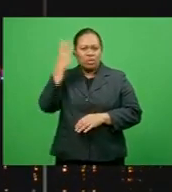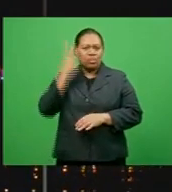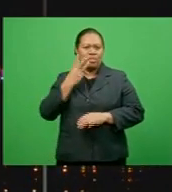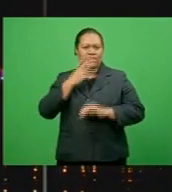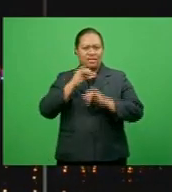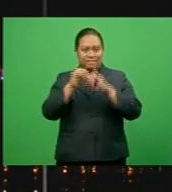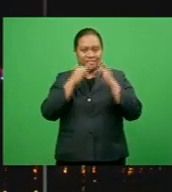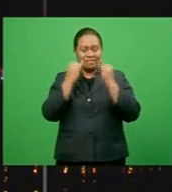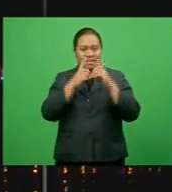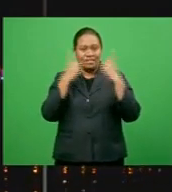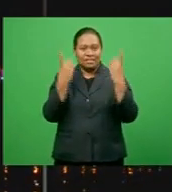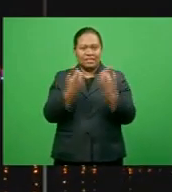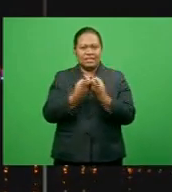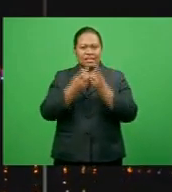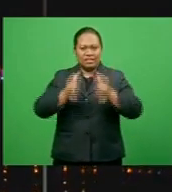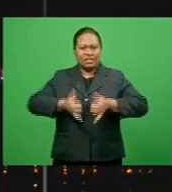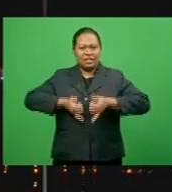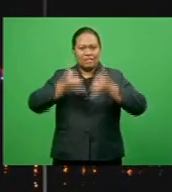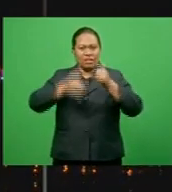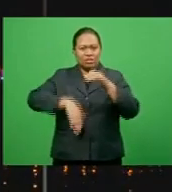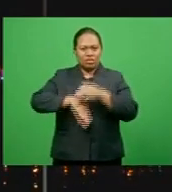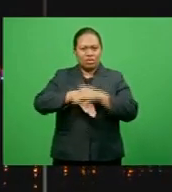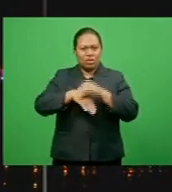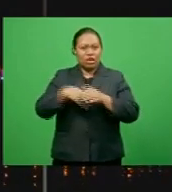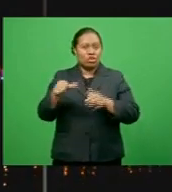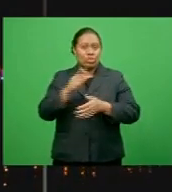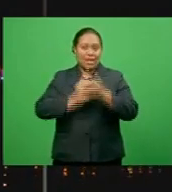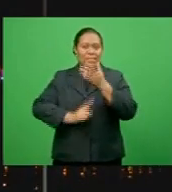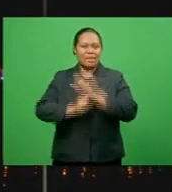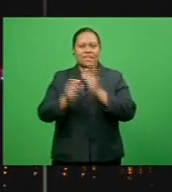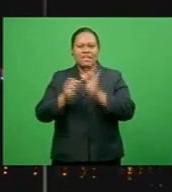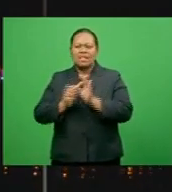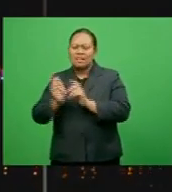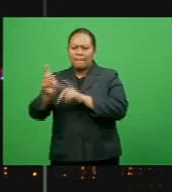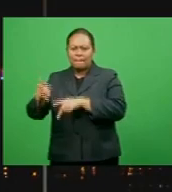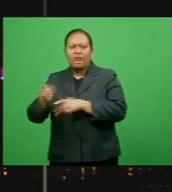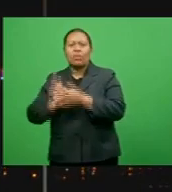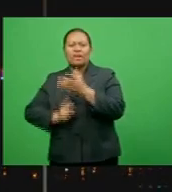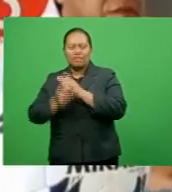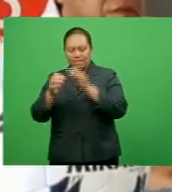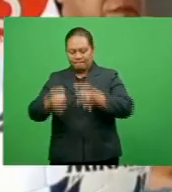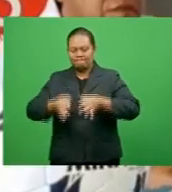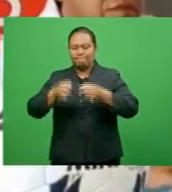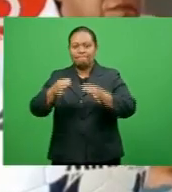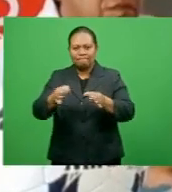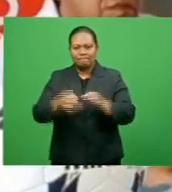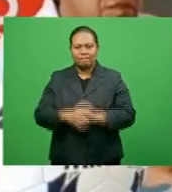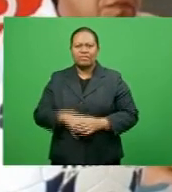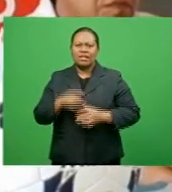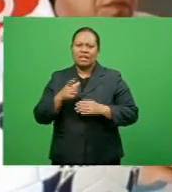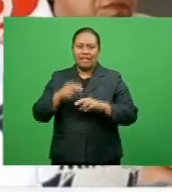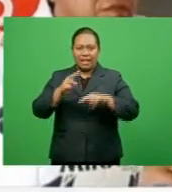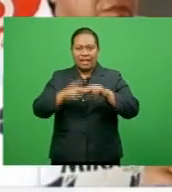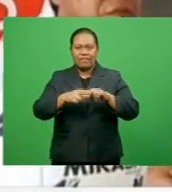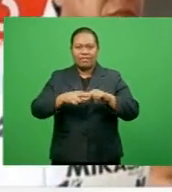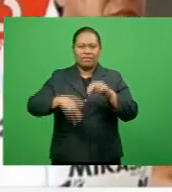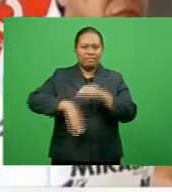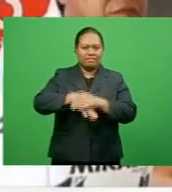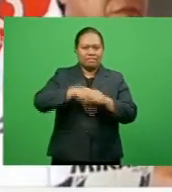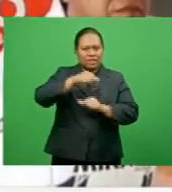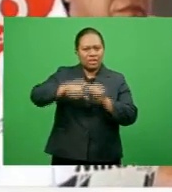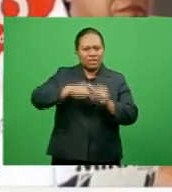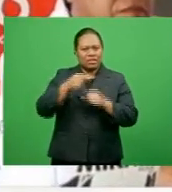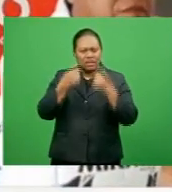Championship, scheduled to be held at Bidesi Park in Suva next week, has been postponed. Fiji Football Association Chief Executive